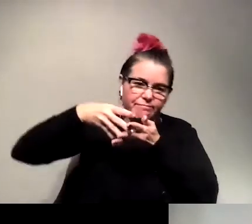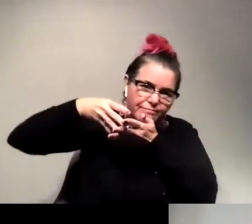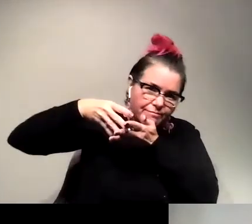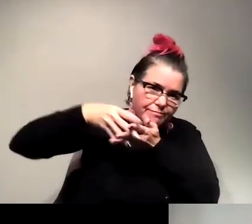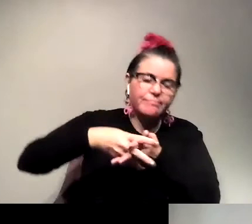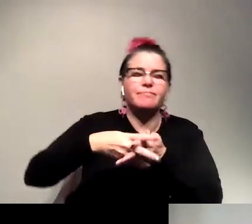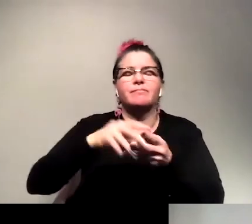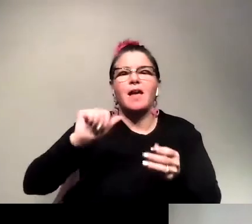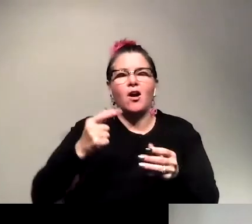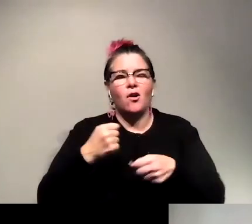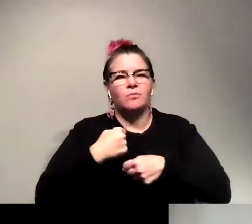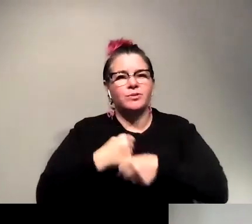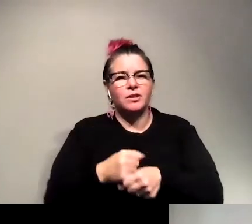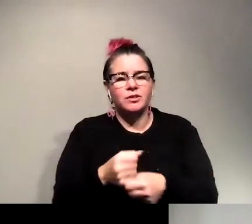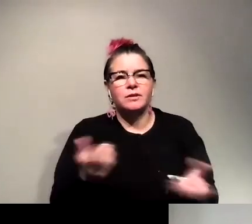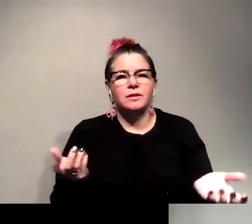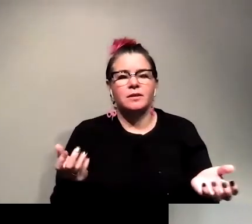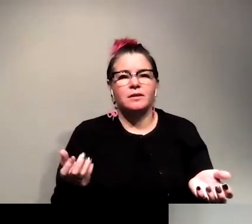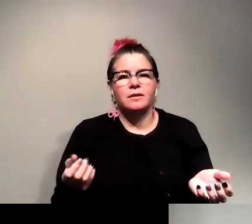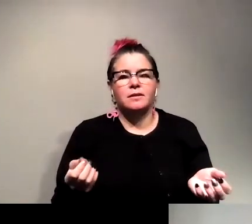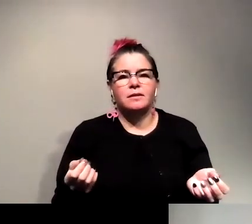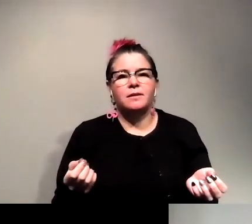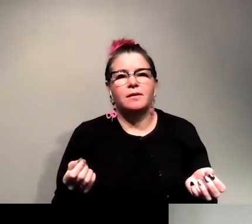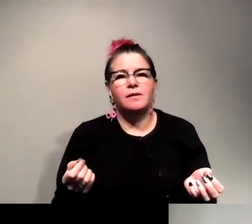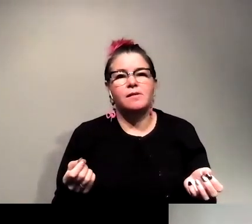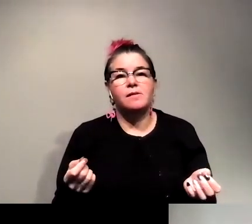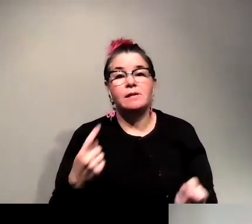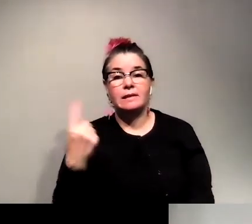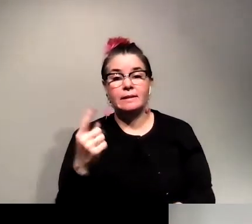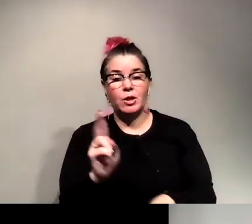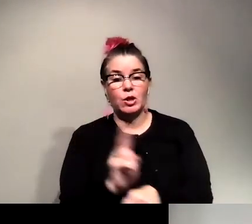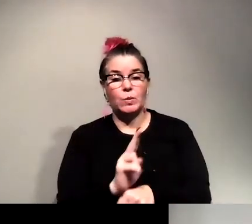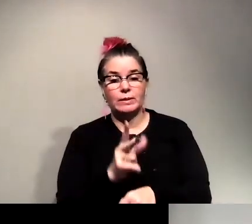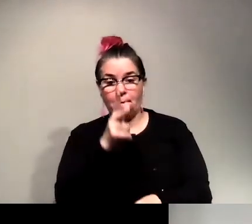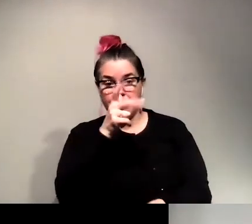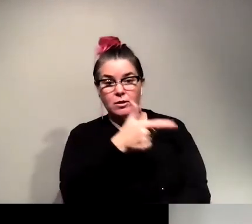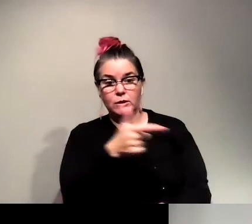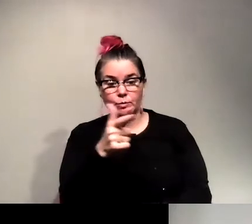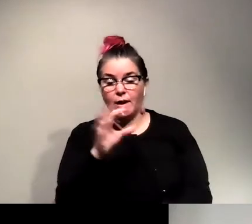production. And just because someone uses a pesticide